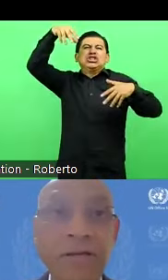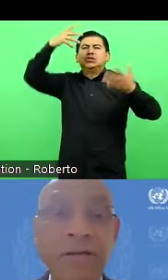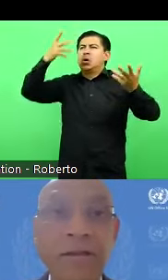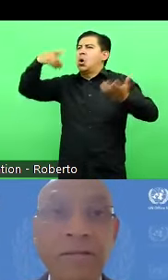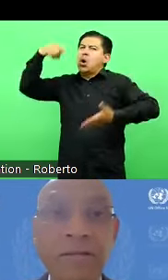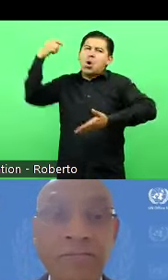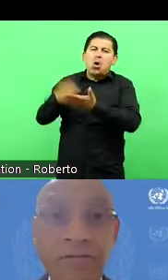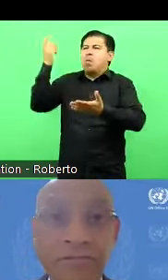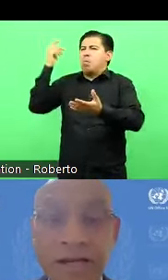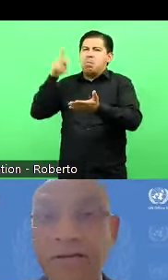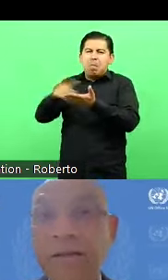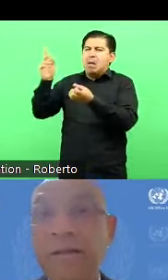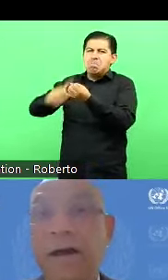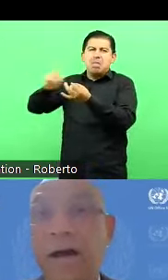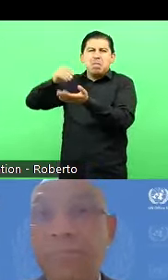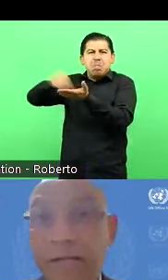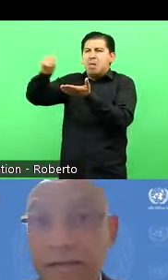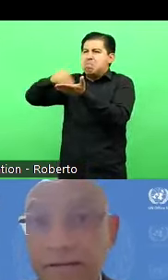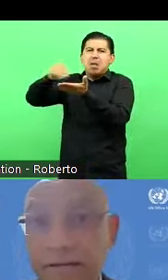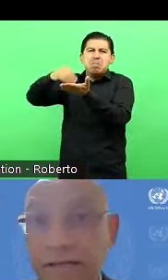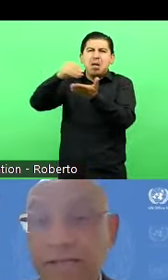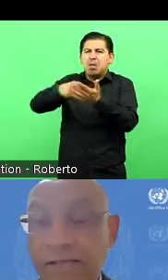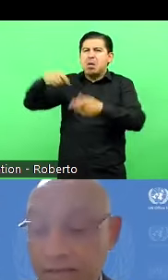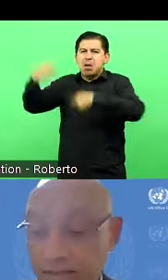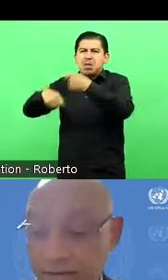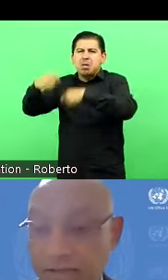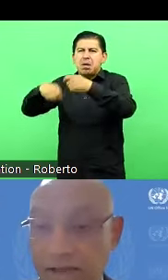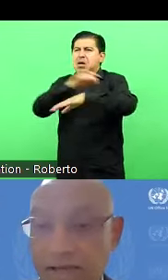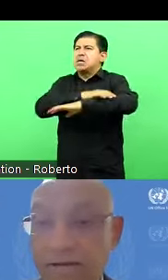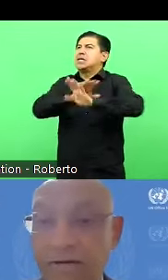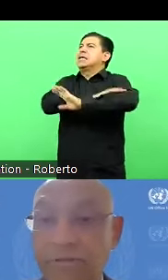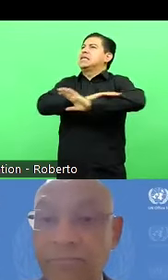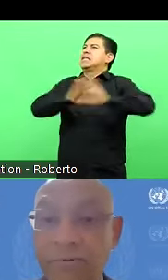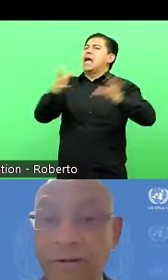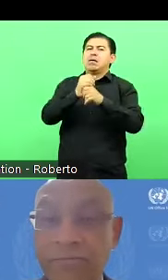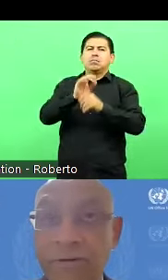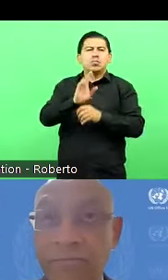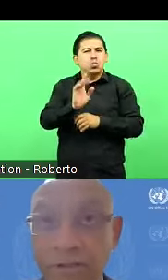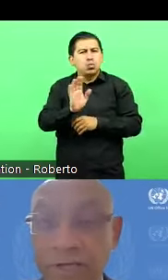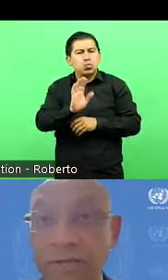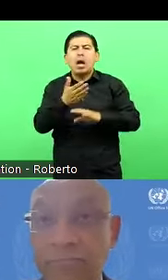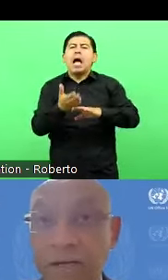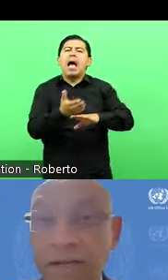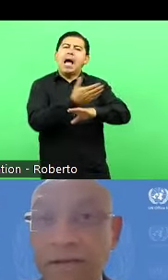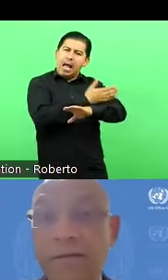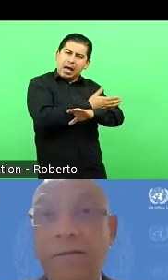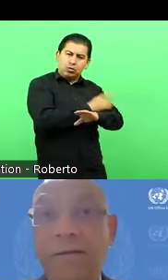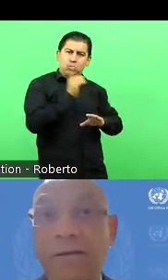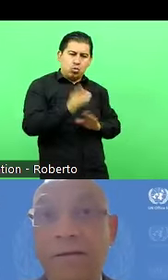we find are mitigated against in the design of the project, the